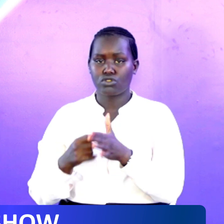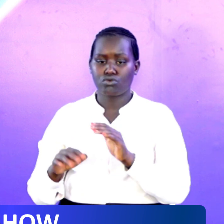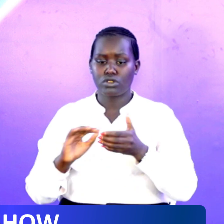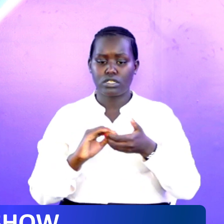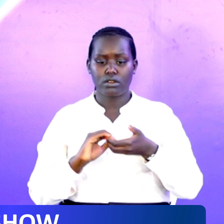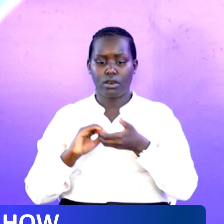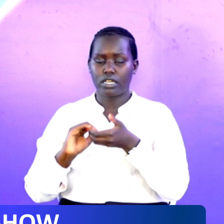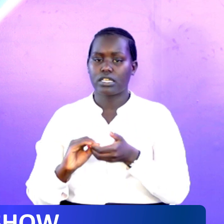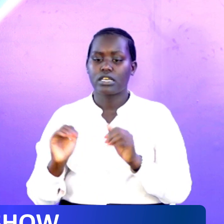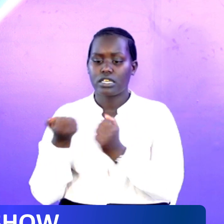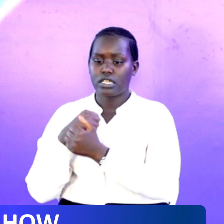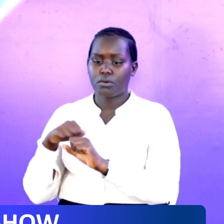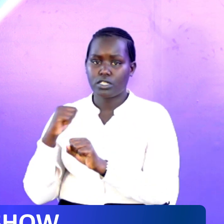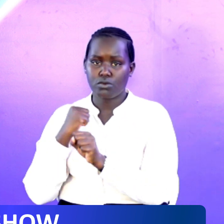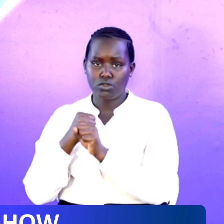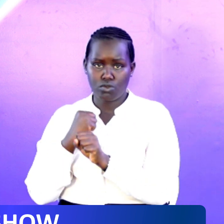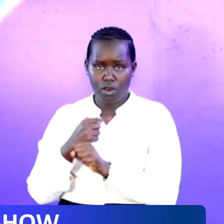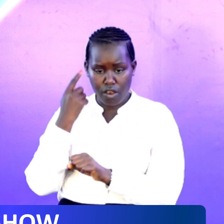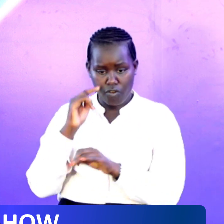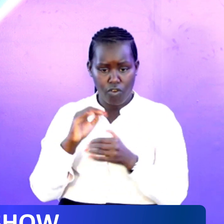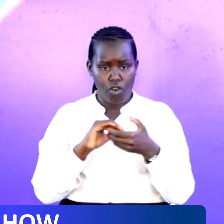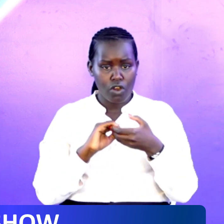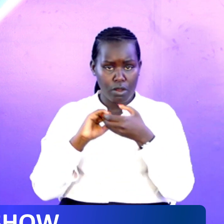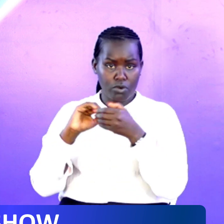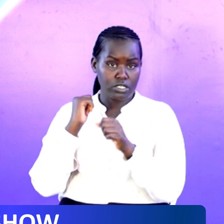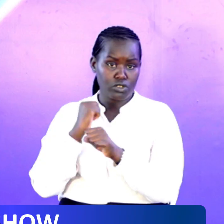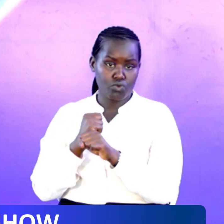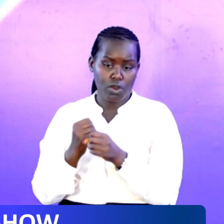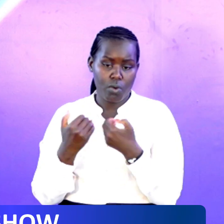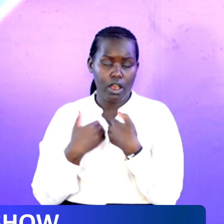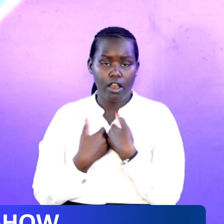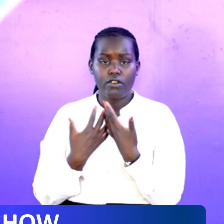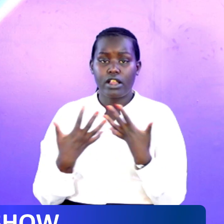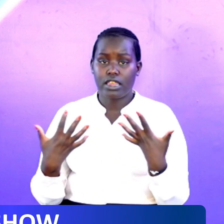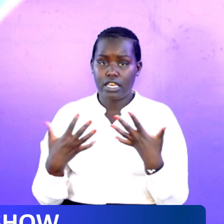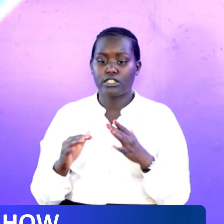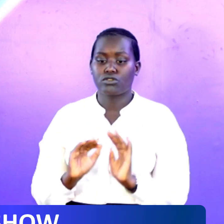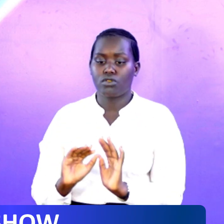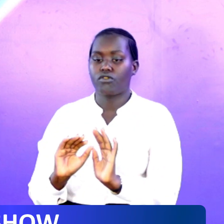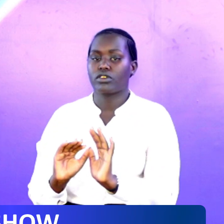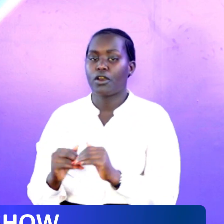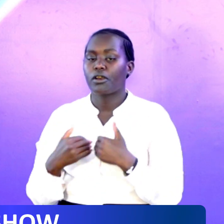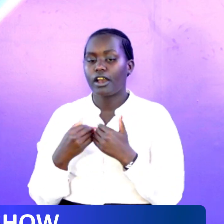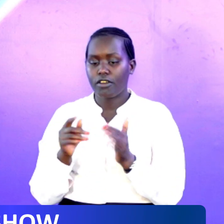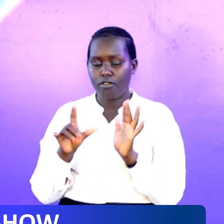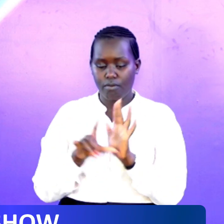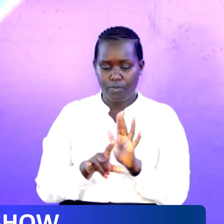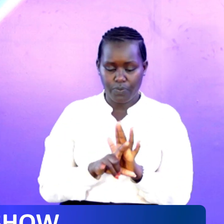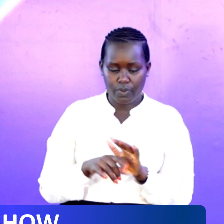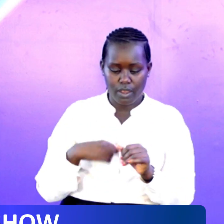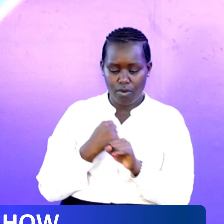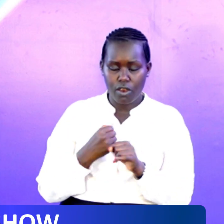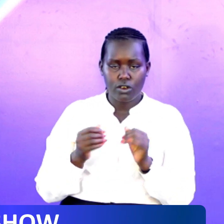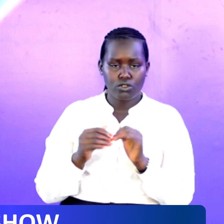cannot work, because for democracy to work, there must be certain thing to enforce it. Is there any legal framework to enforce democracy in